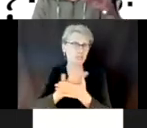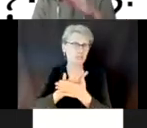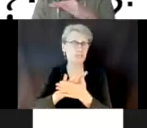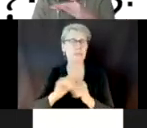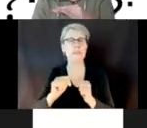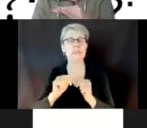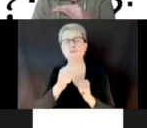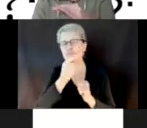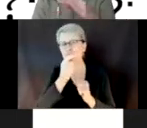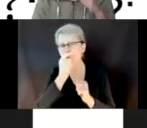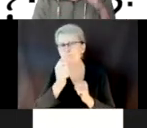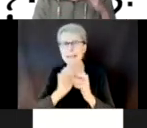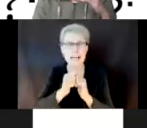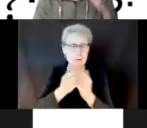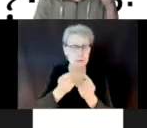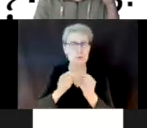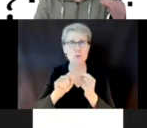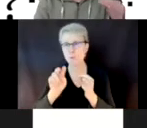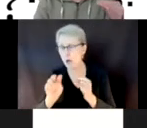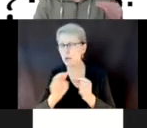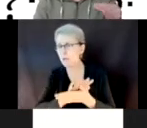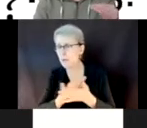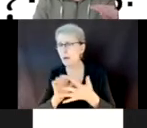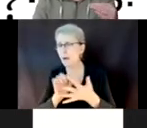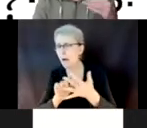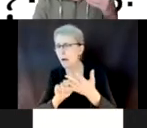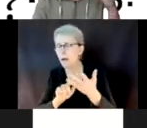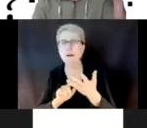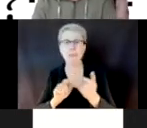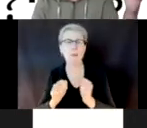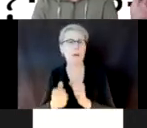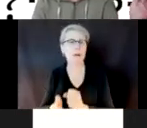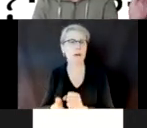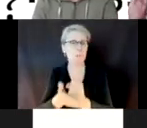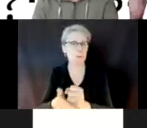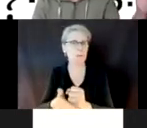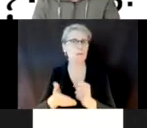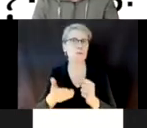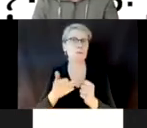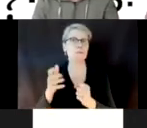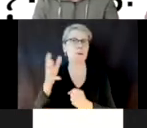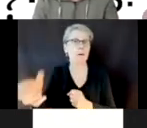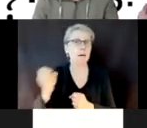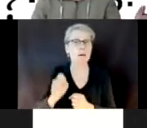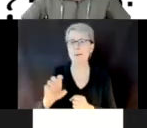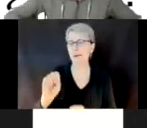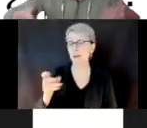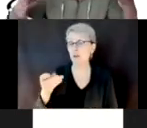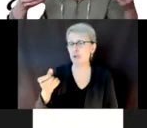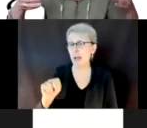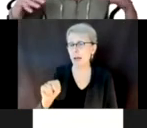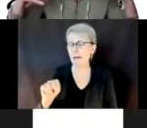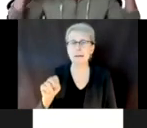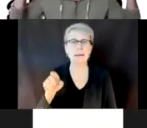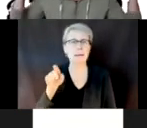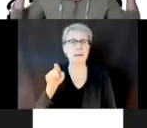look at some of that. And then that also gives you the basic for you to be able to engage somebody like a Shannon or somebody where you actually have the